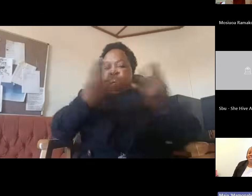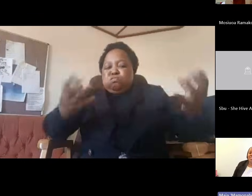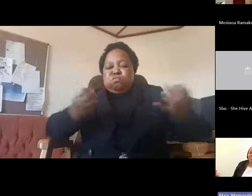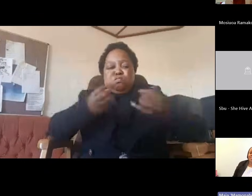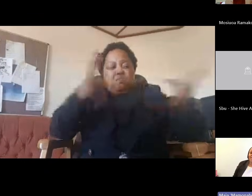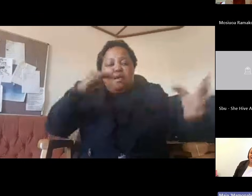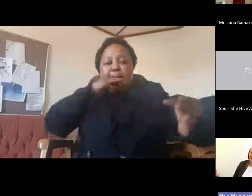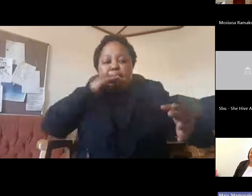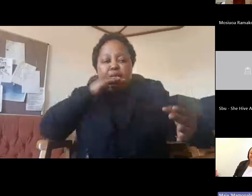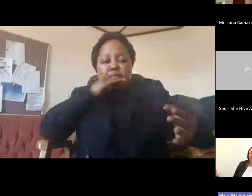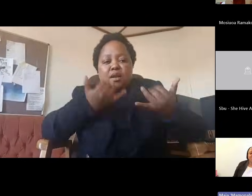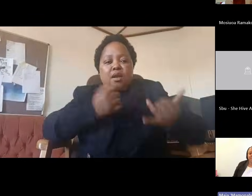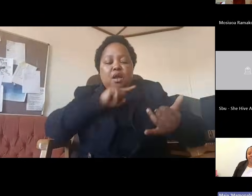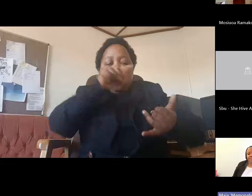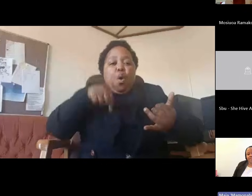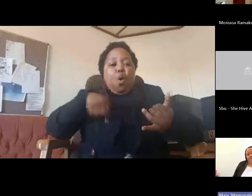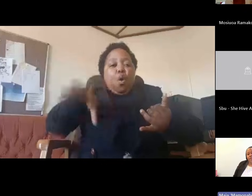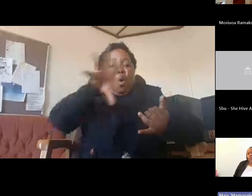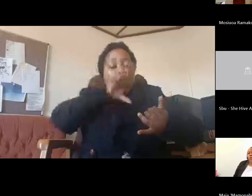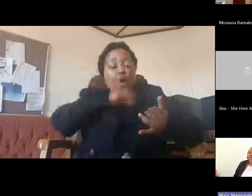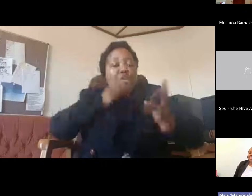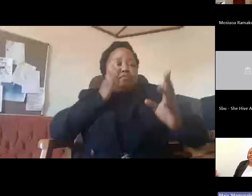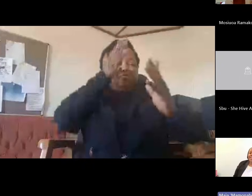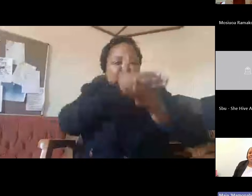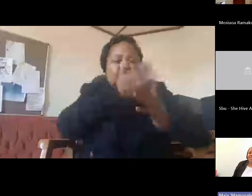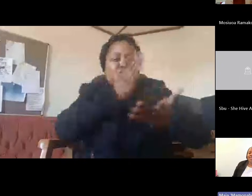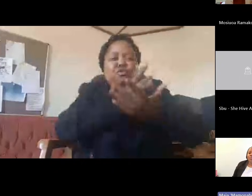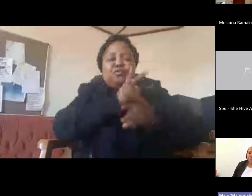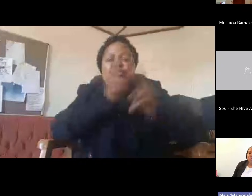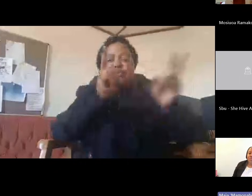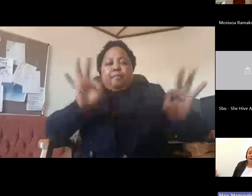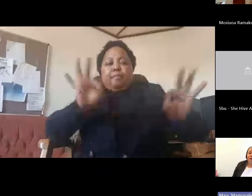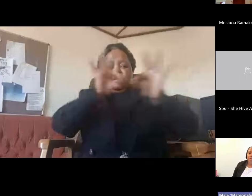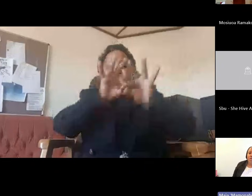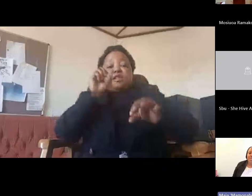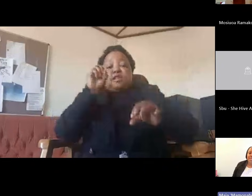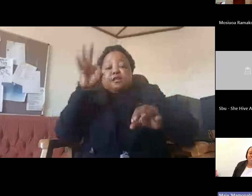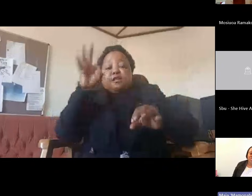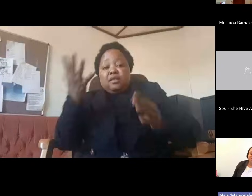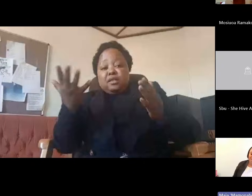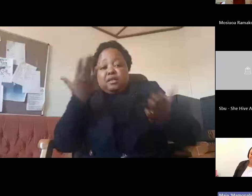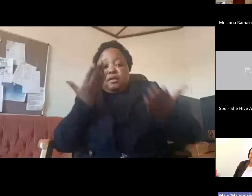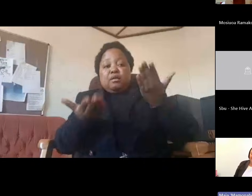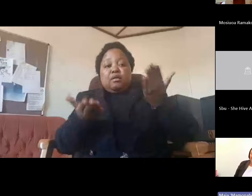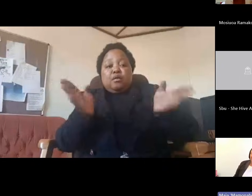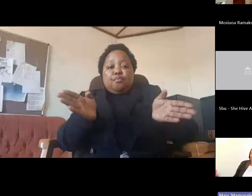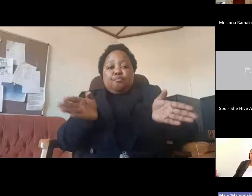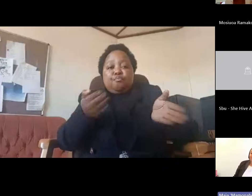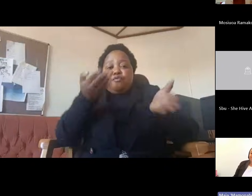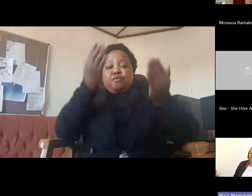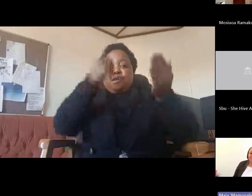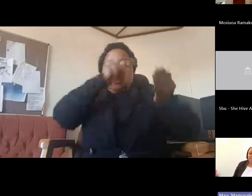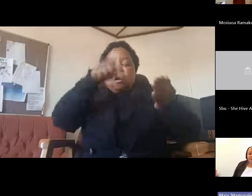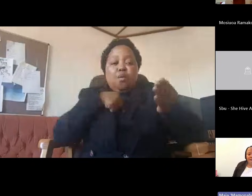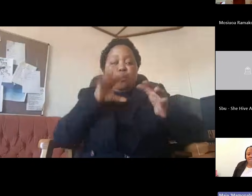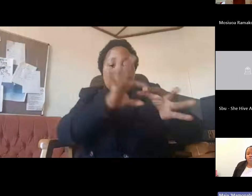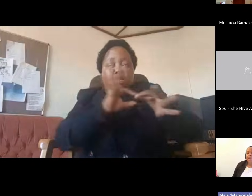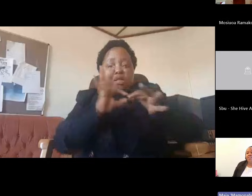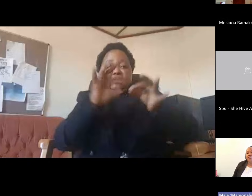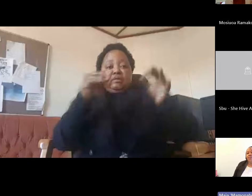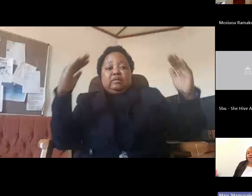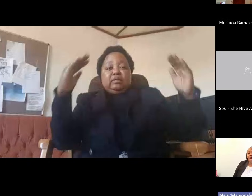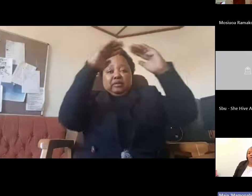our interventions are essential. Whether it is improving our coordination structure, joint